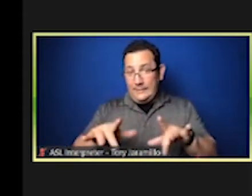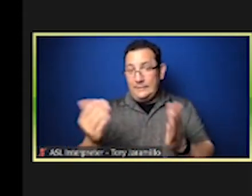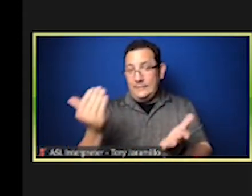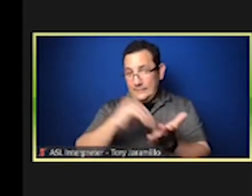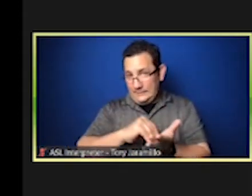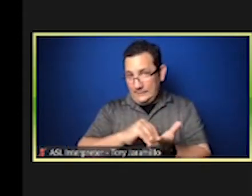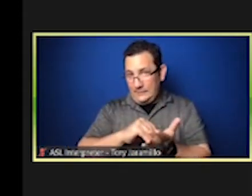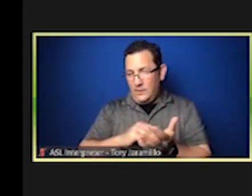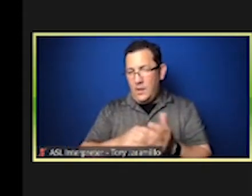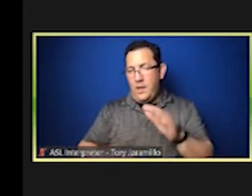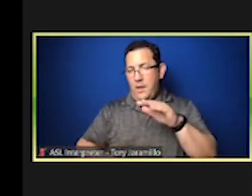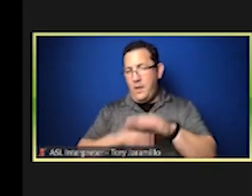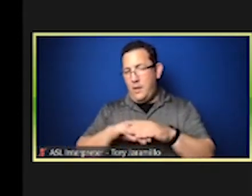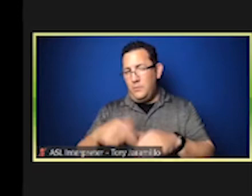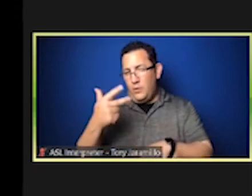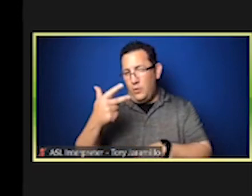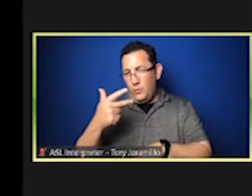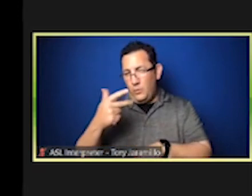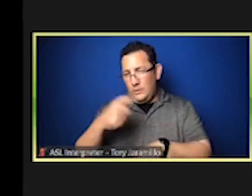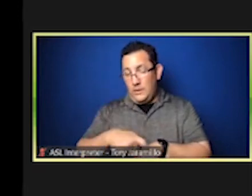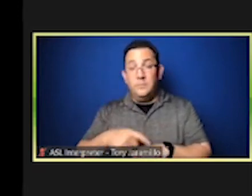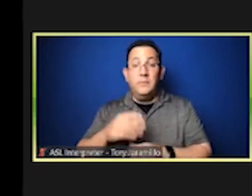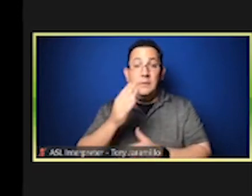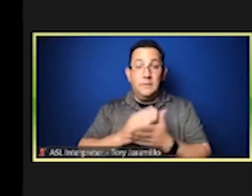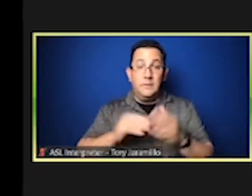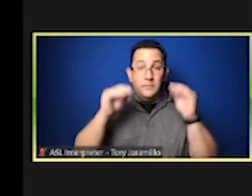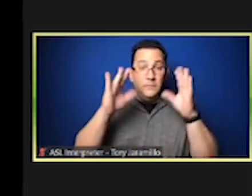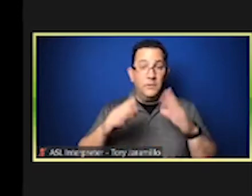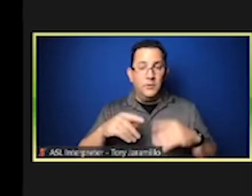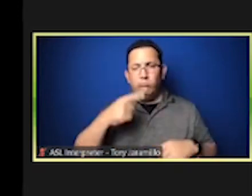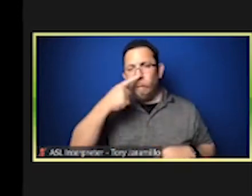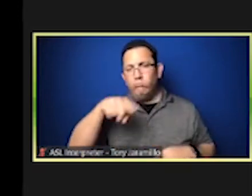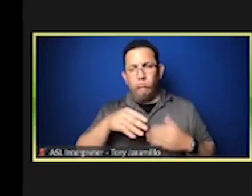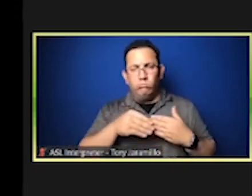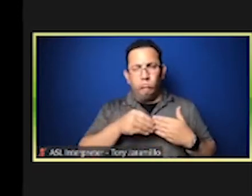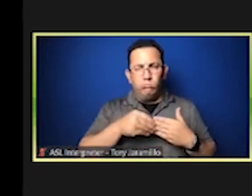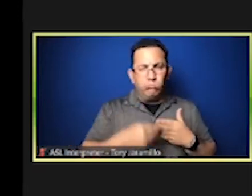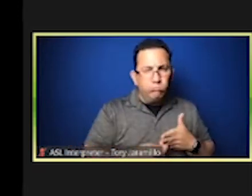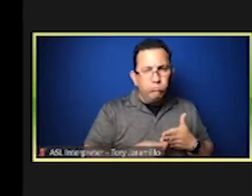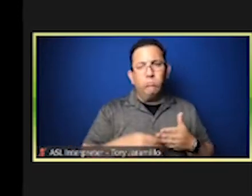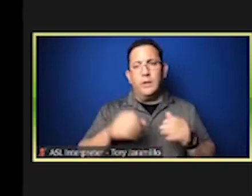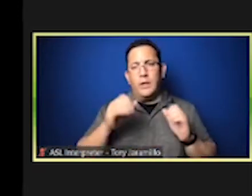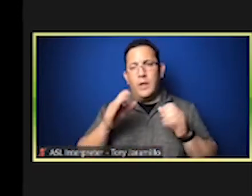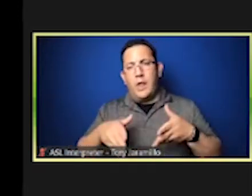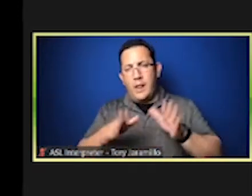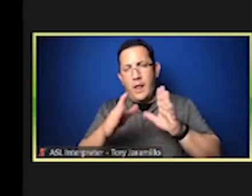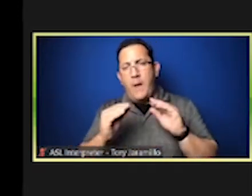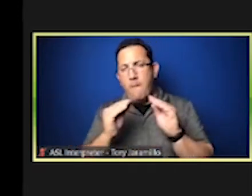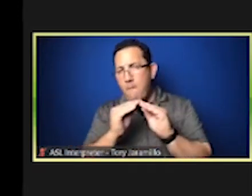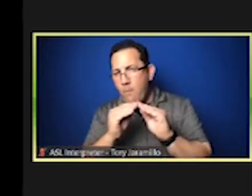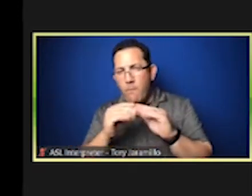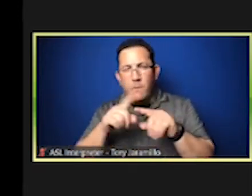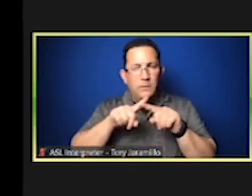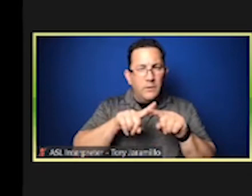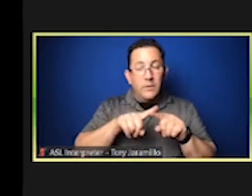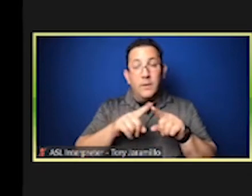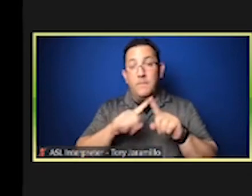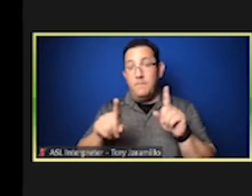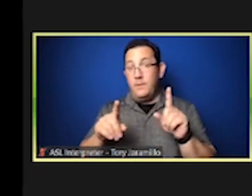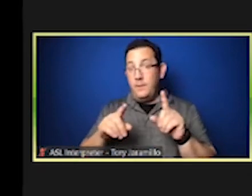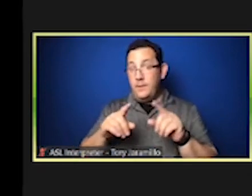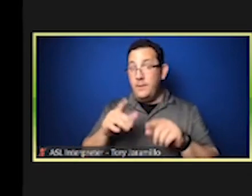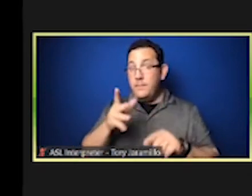extra opportunities in certain cases. So you as a parent or guardian may need to step in and advocate in